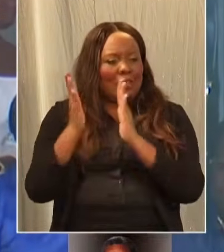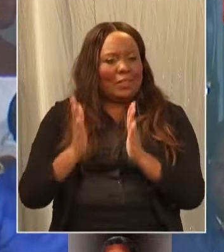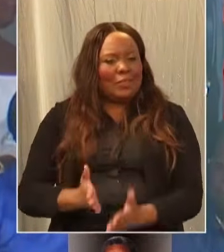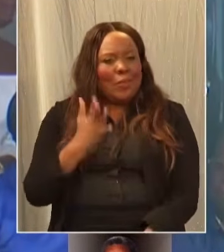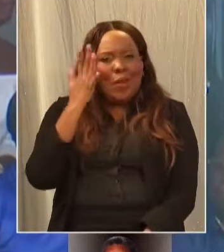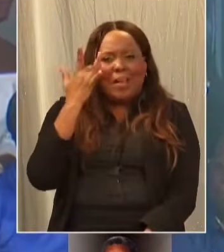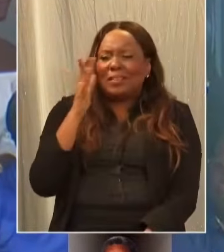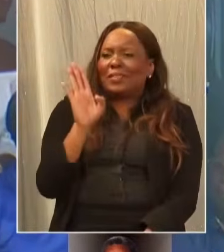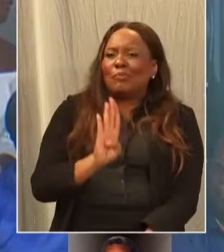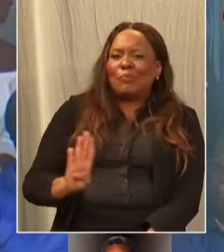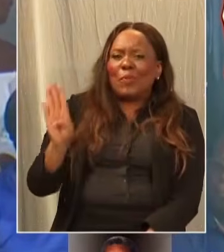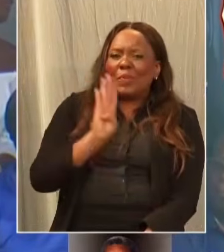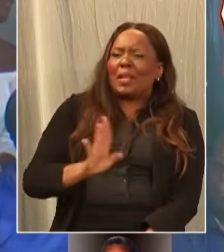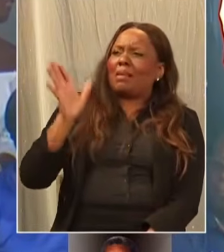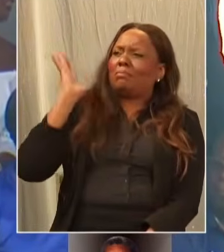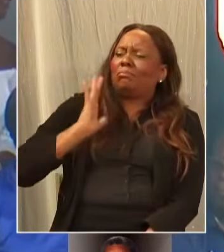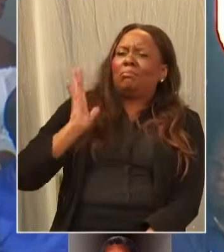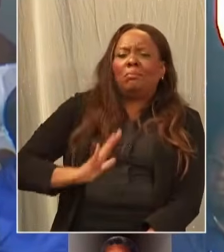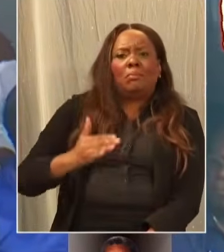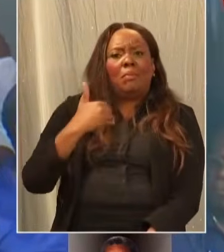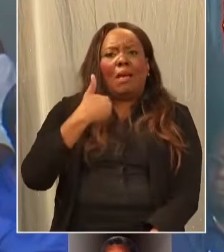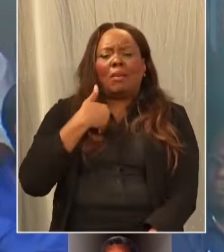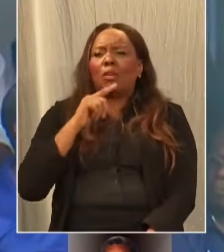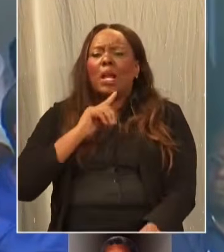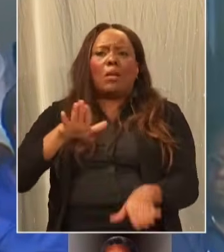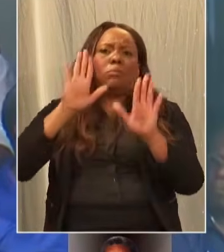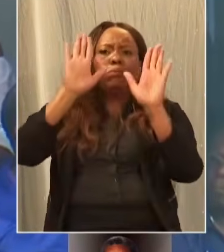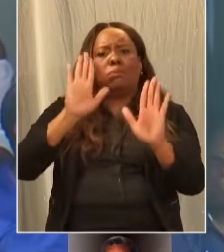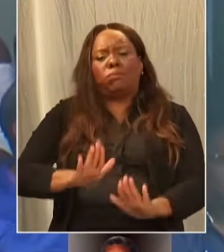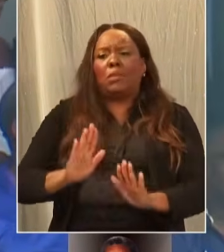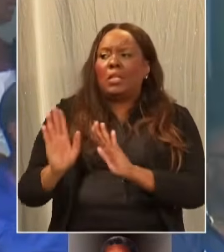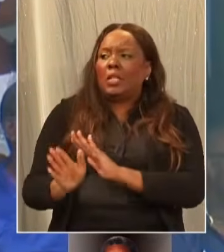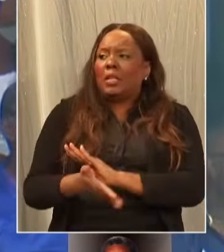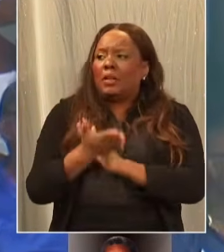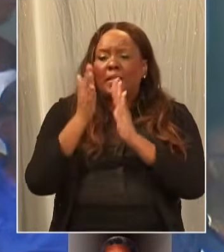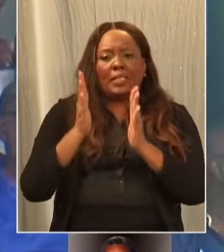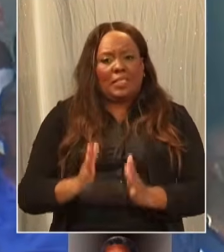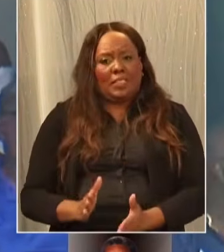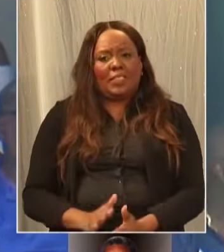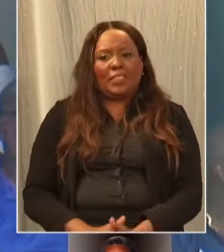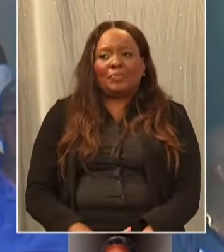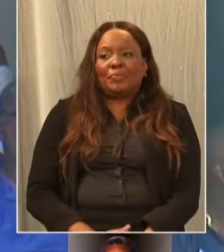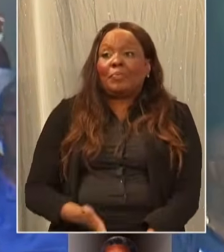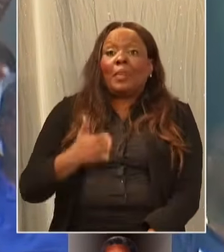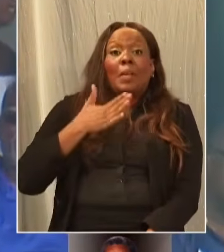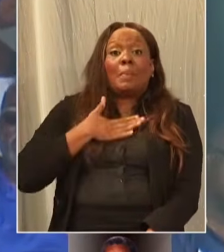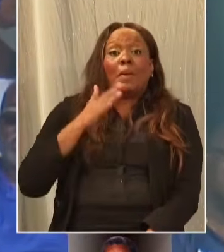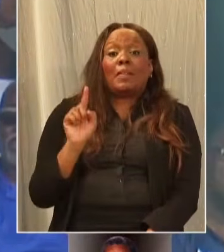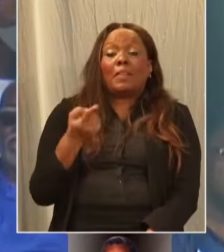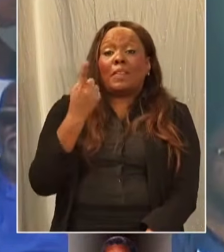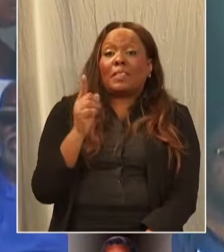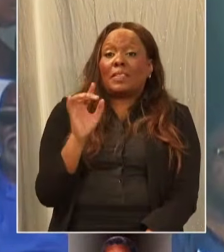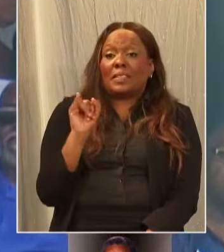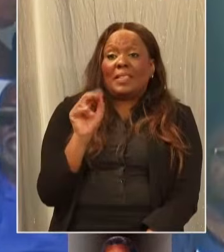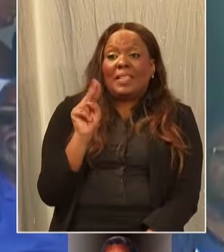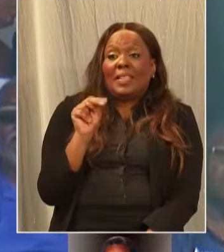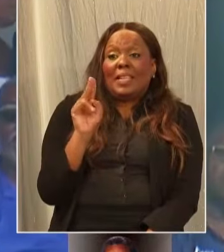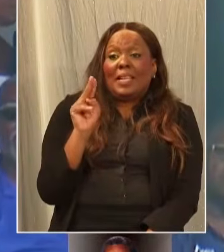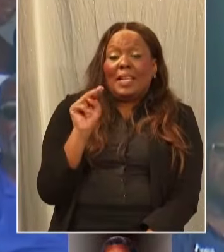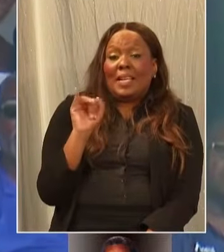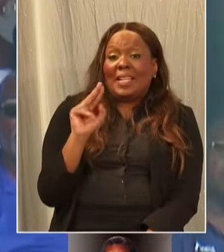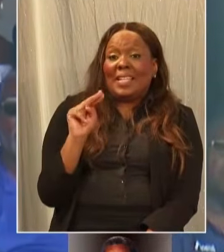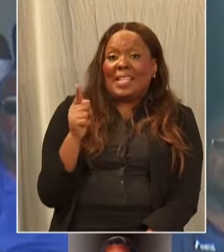days possessed extraordinary cricketing strength. In my first innings, I was struck